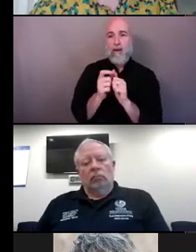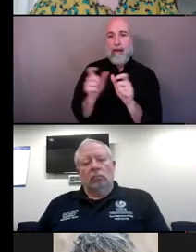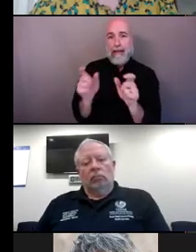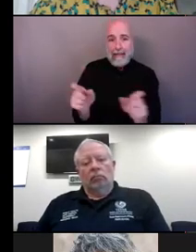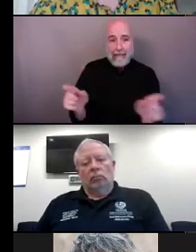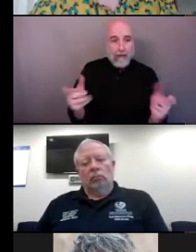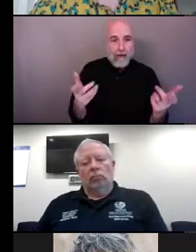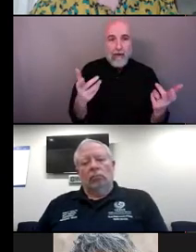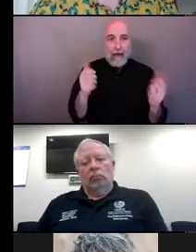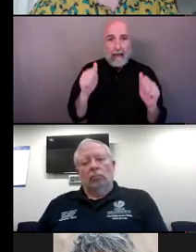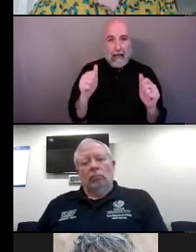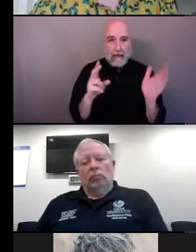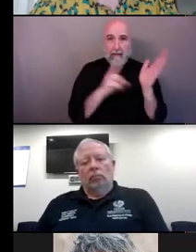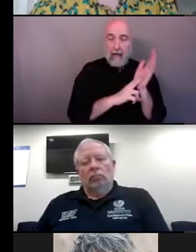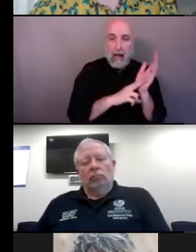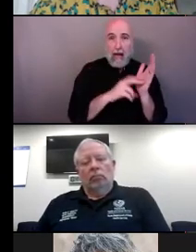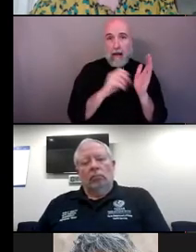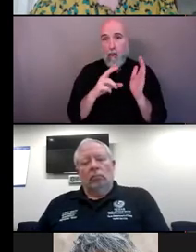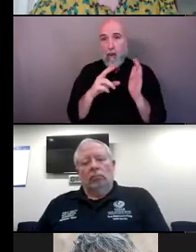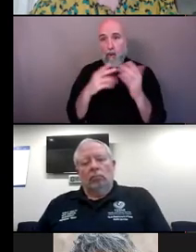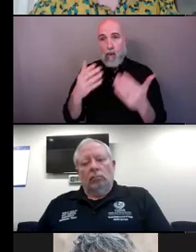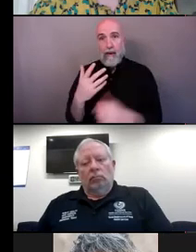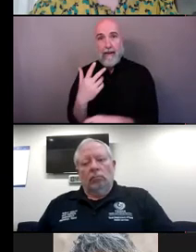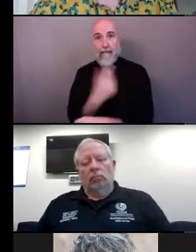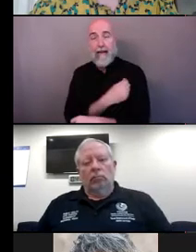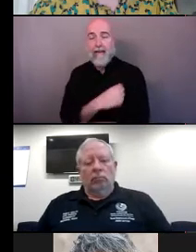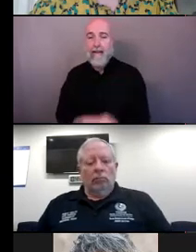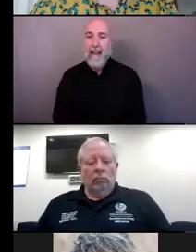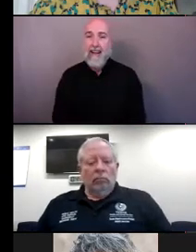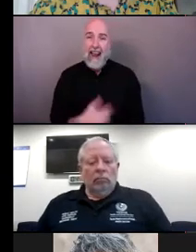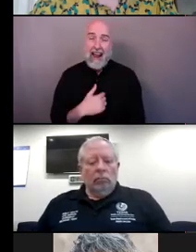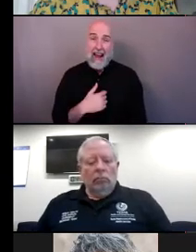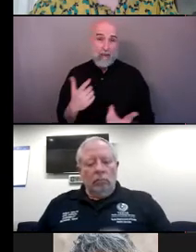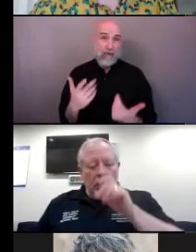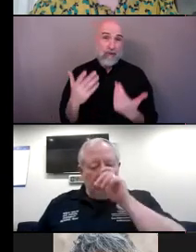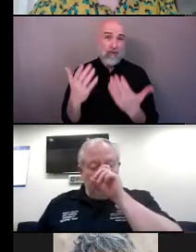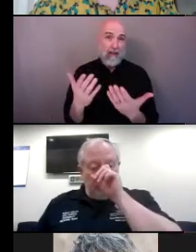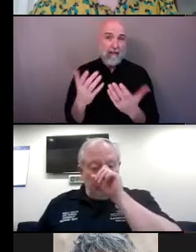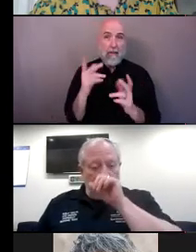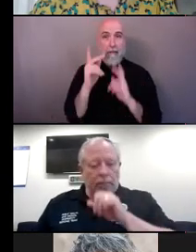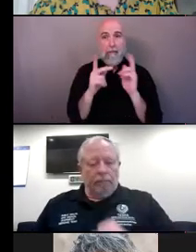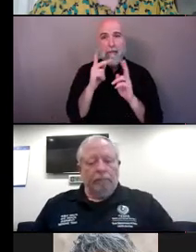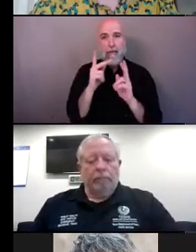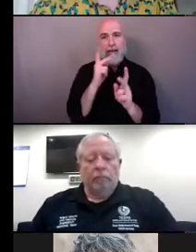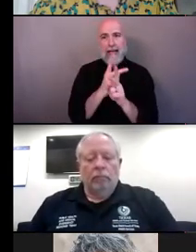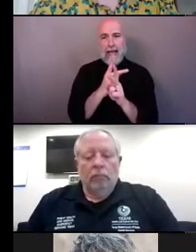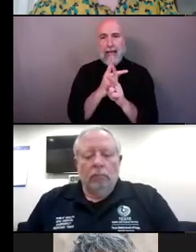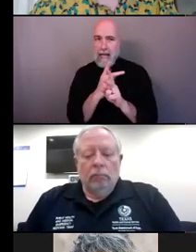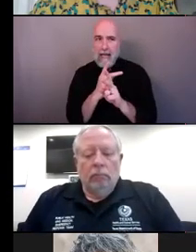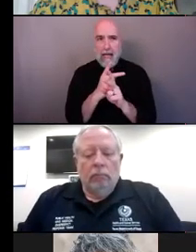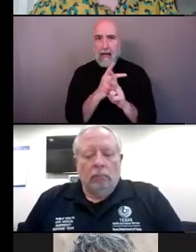are able to sign up or be vaccinated. And I would suggest that people keep their ear to the